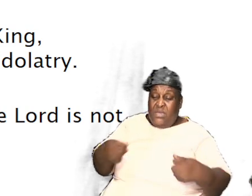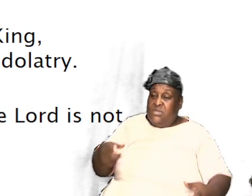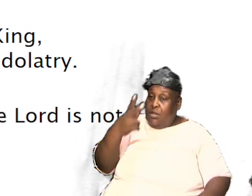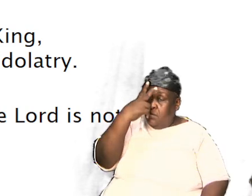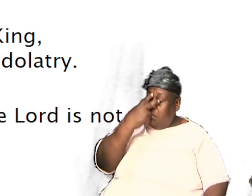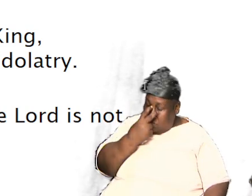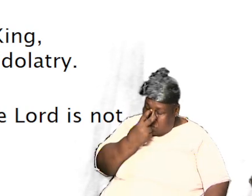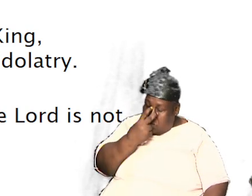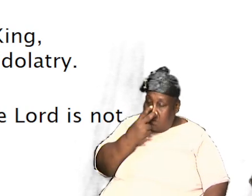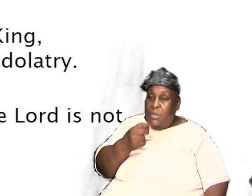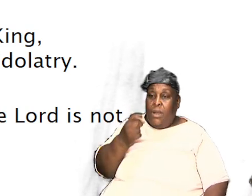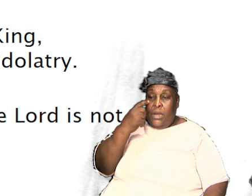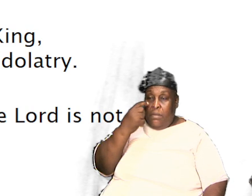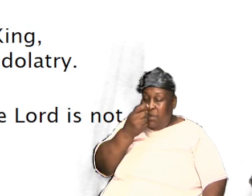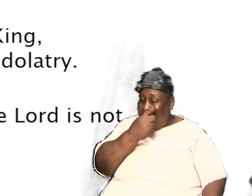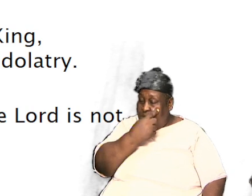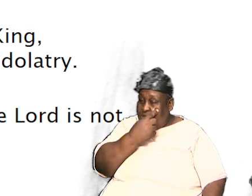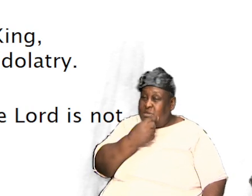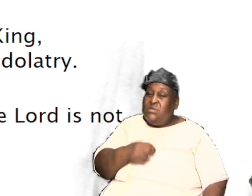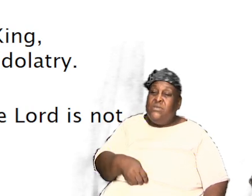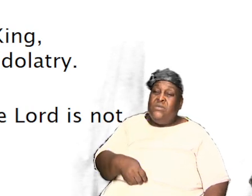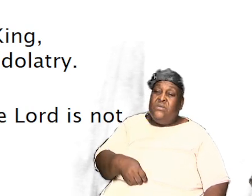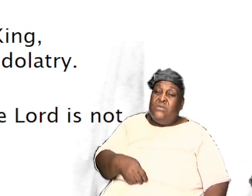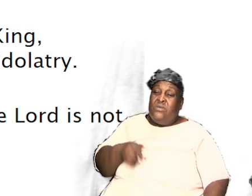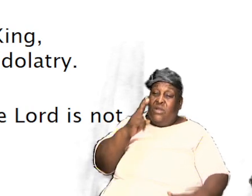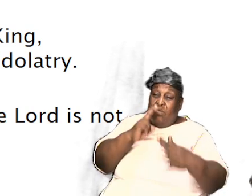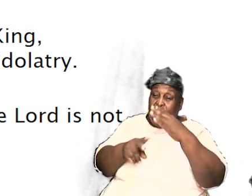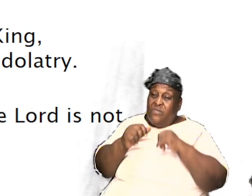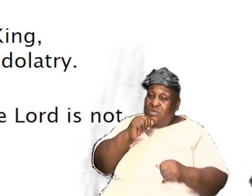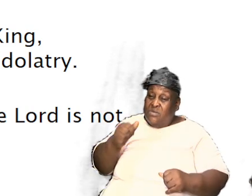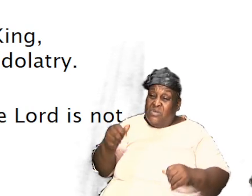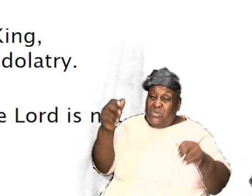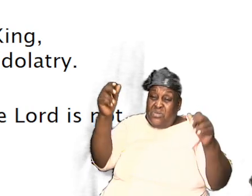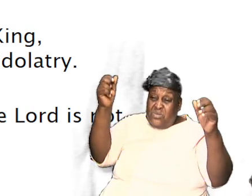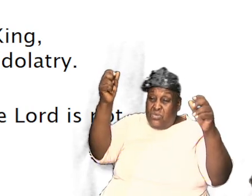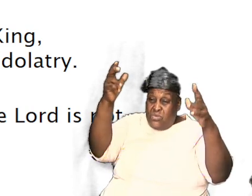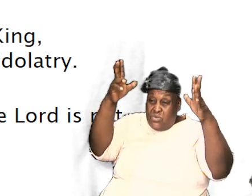So the prophet said, "Look at you. Stubbornness sticking on your own way."